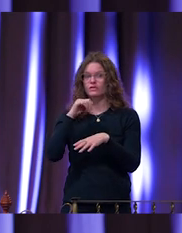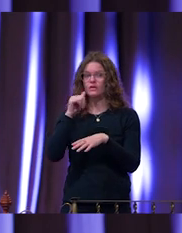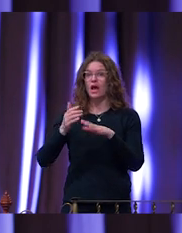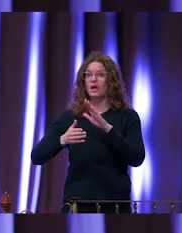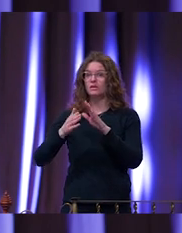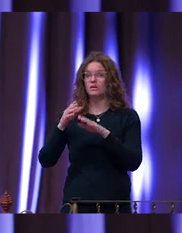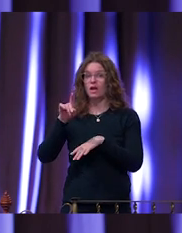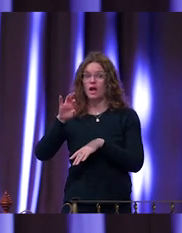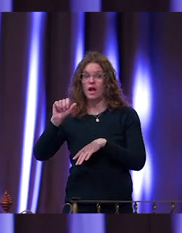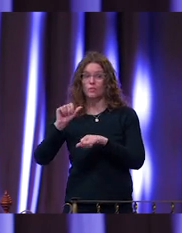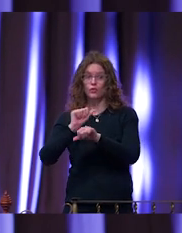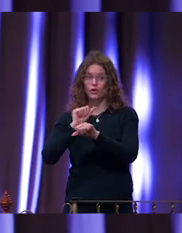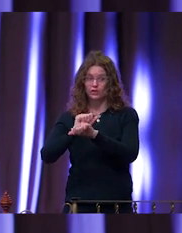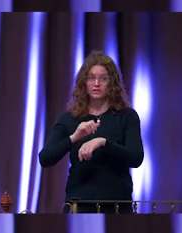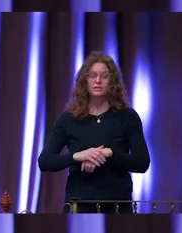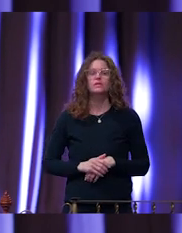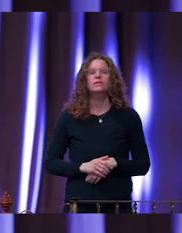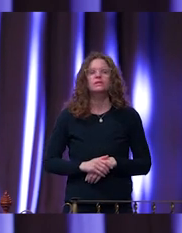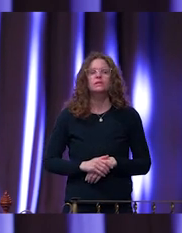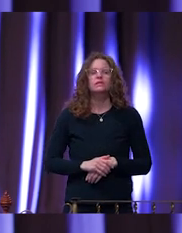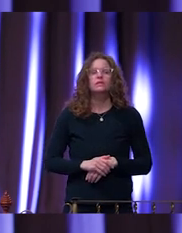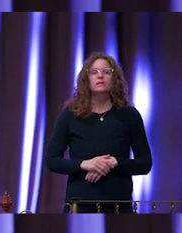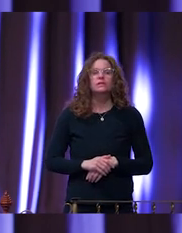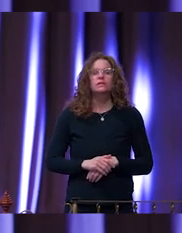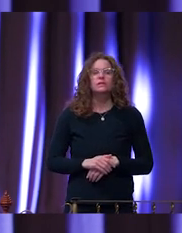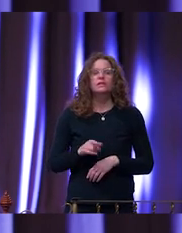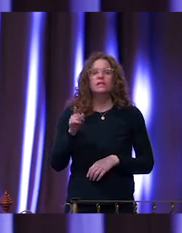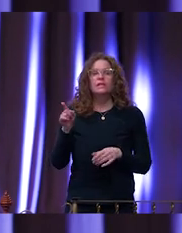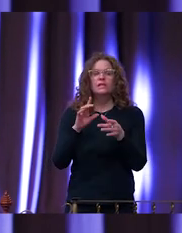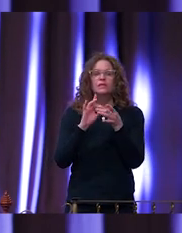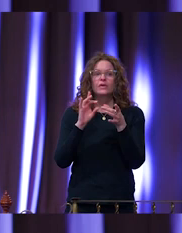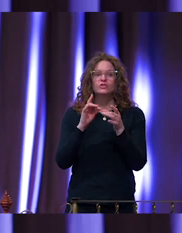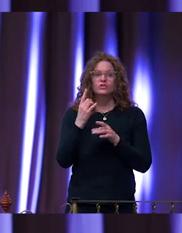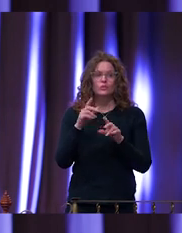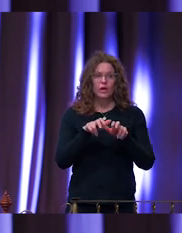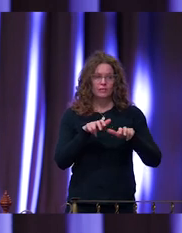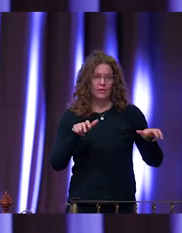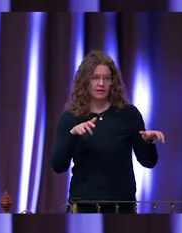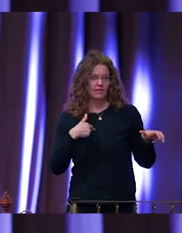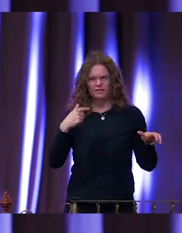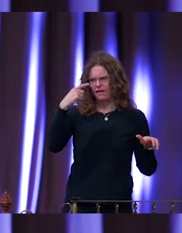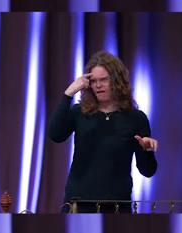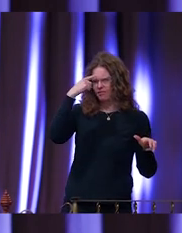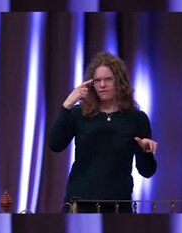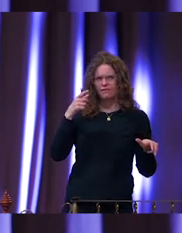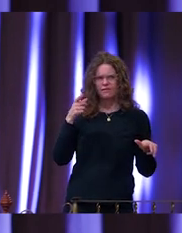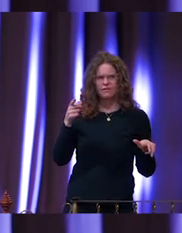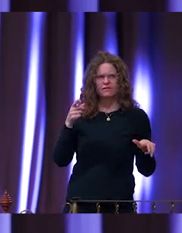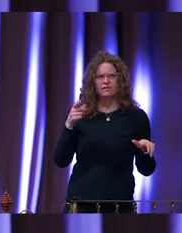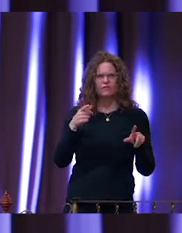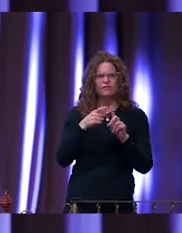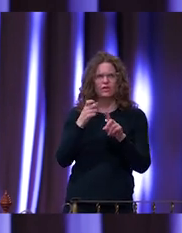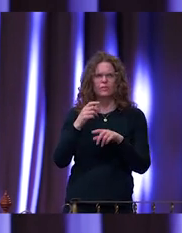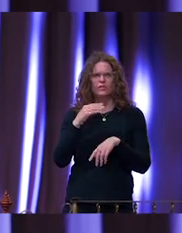is en route to Chicago right now. He mentions that one of the panelists, I think it was Ellen representing the Donnelley Foundation, talked